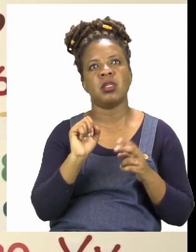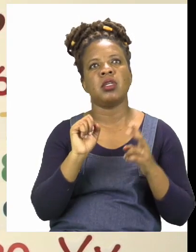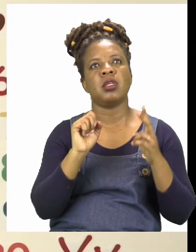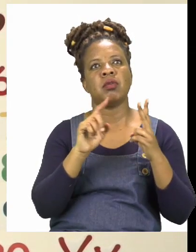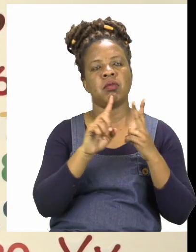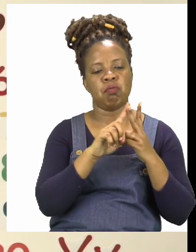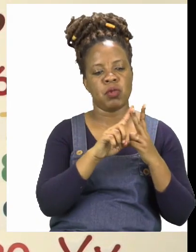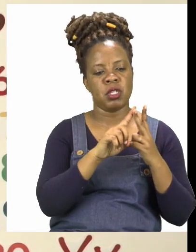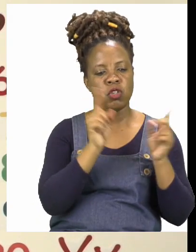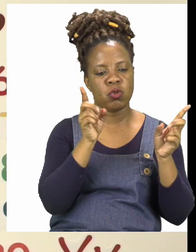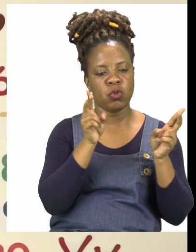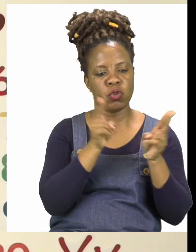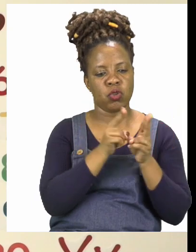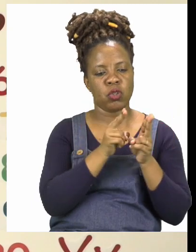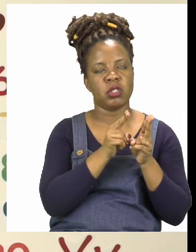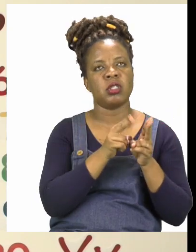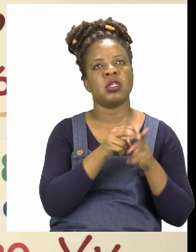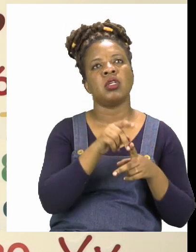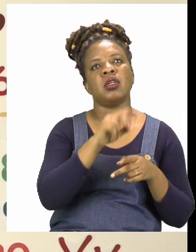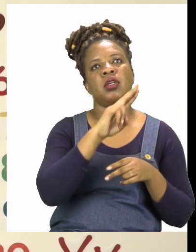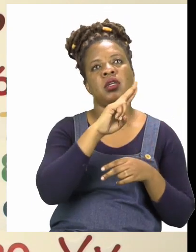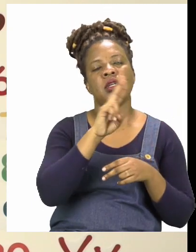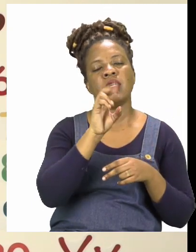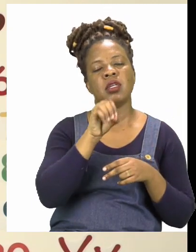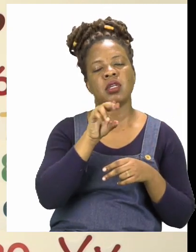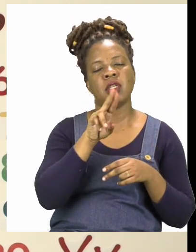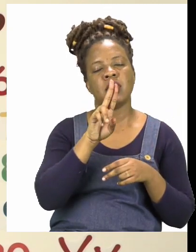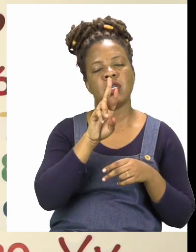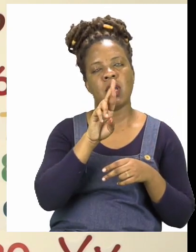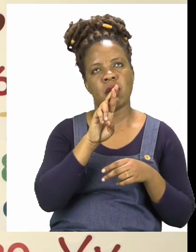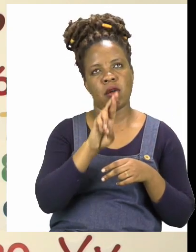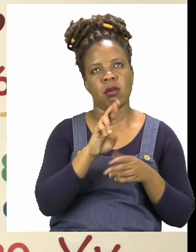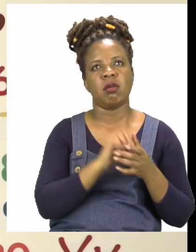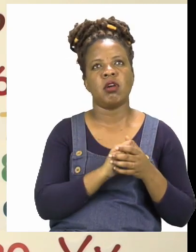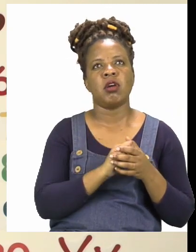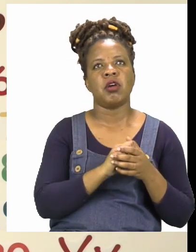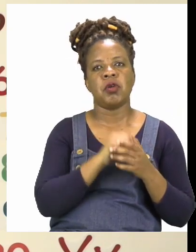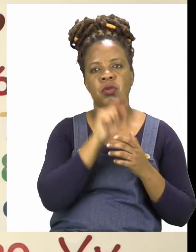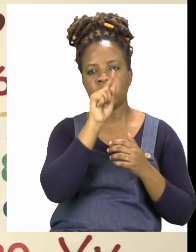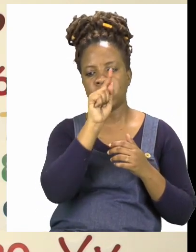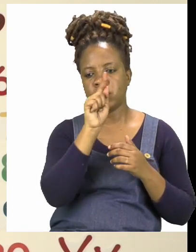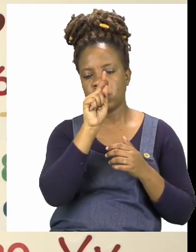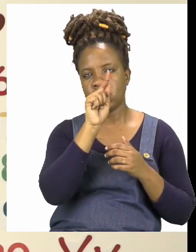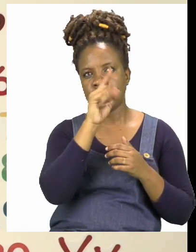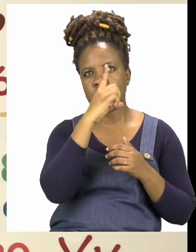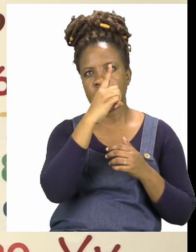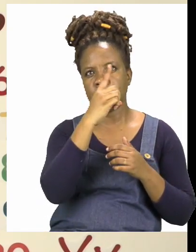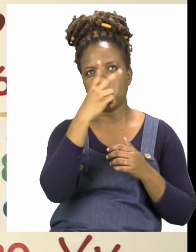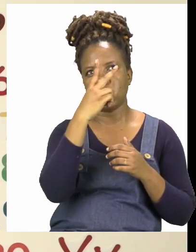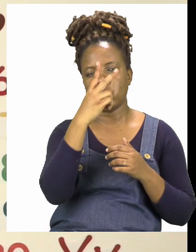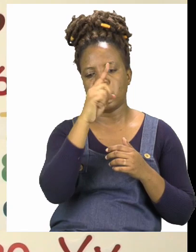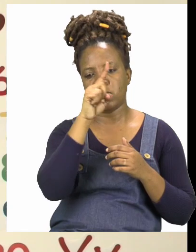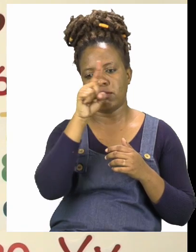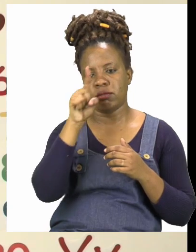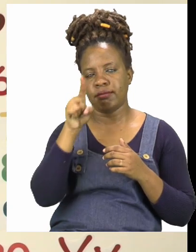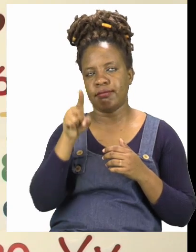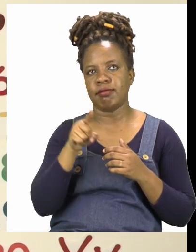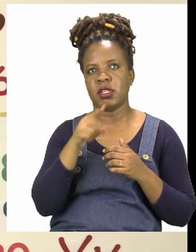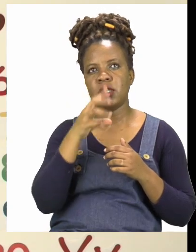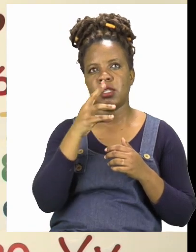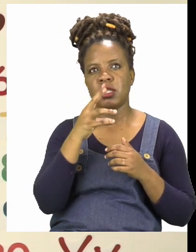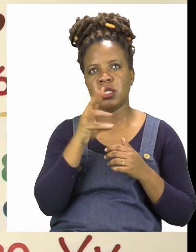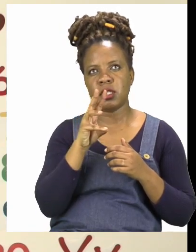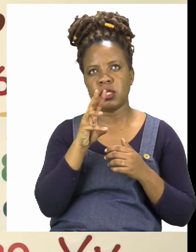in 5s. 5, 10, 15, 20, 25, 30. When we get